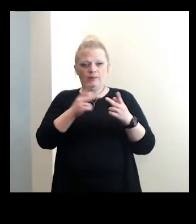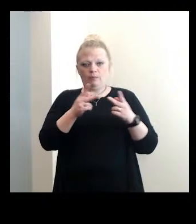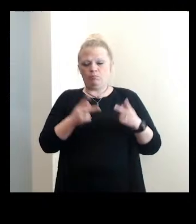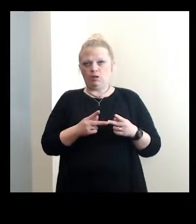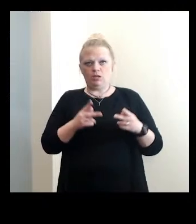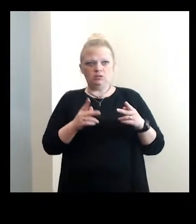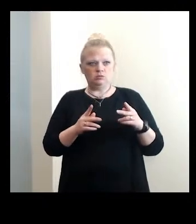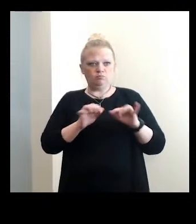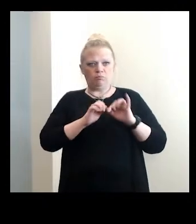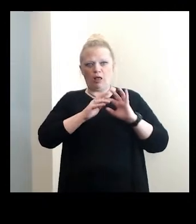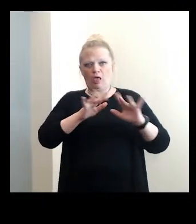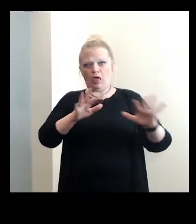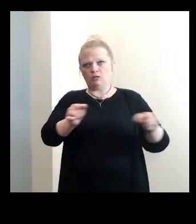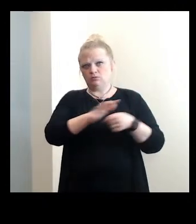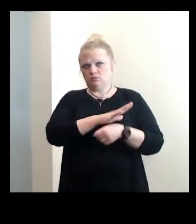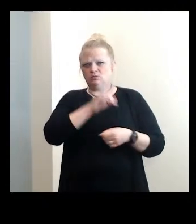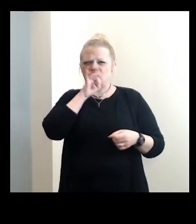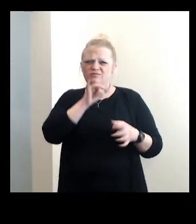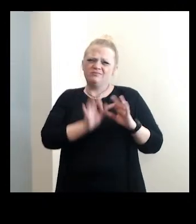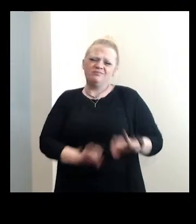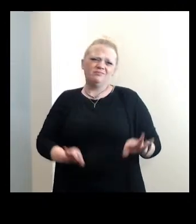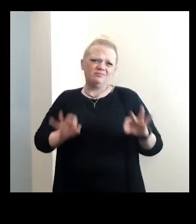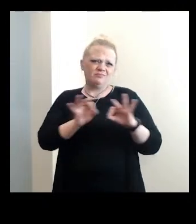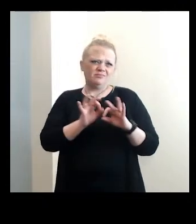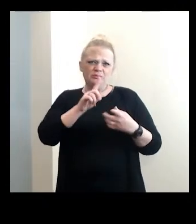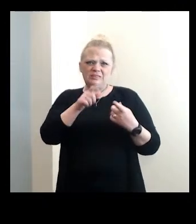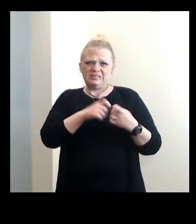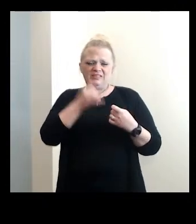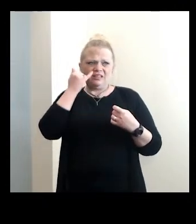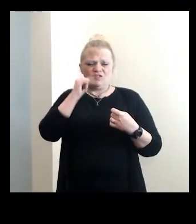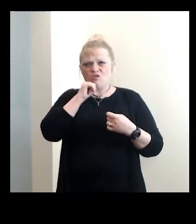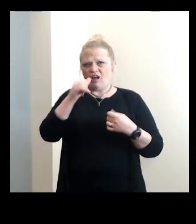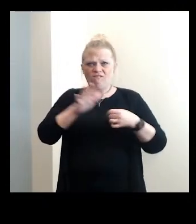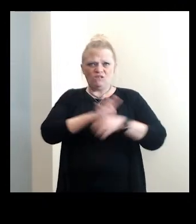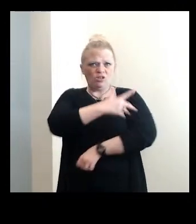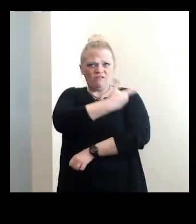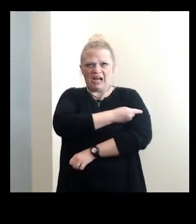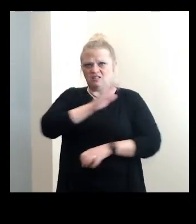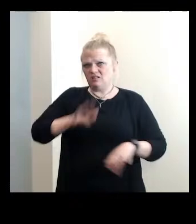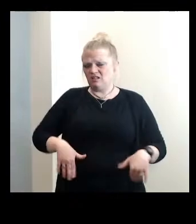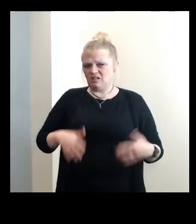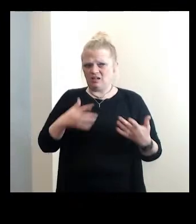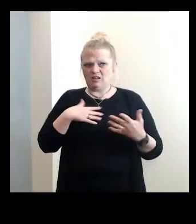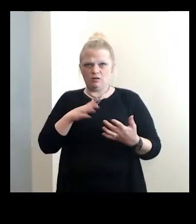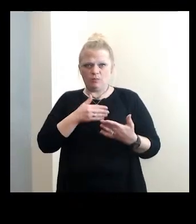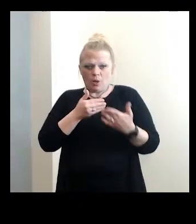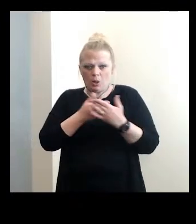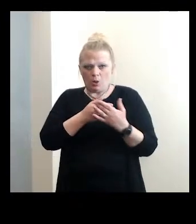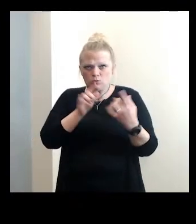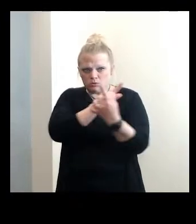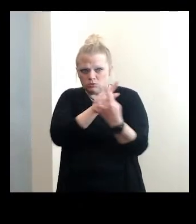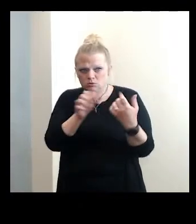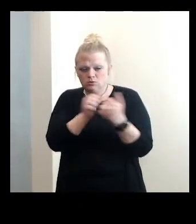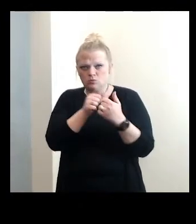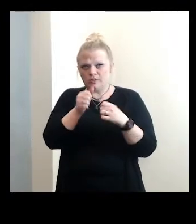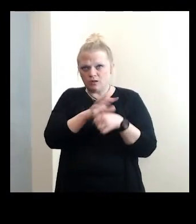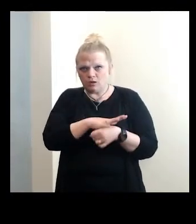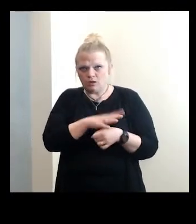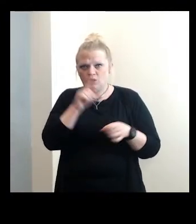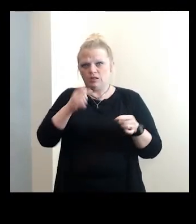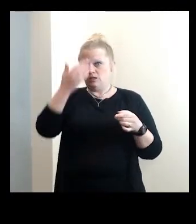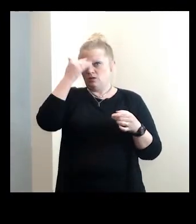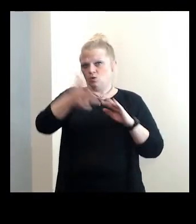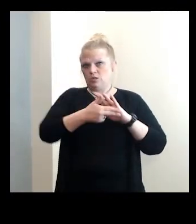with COVID-19. So it's really important, especially if you're not fully vaccinated and you have been in close contact to COVID-19, to know